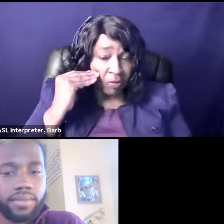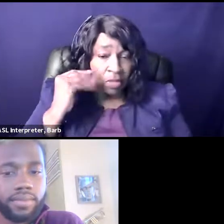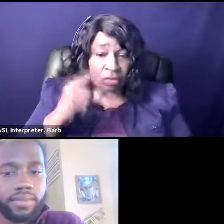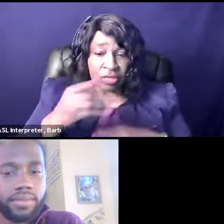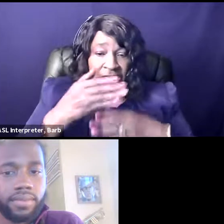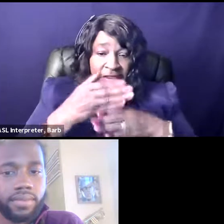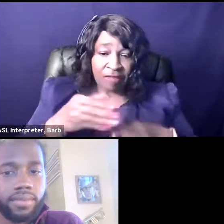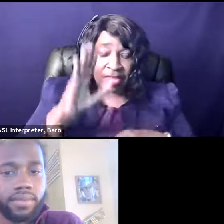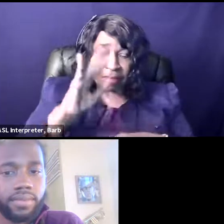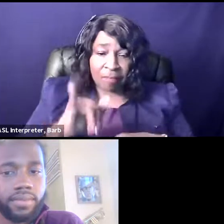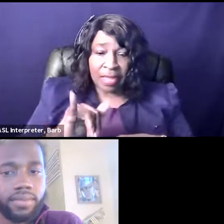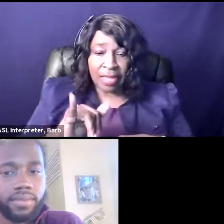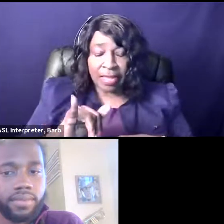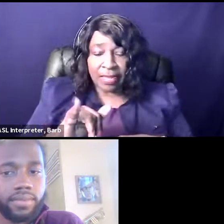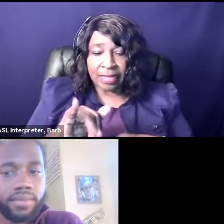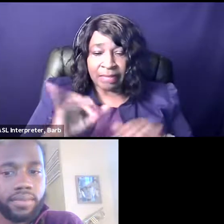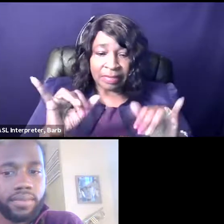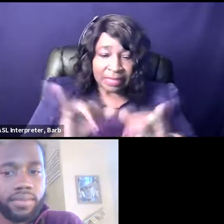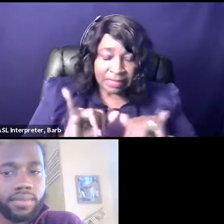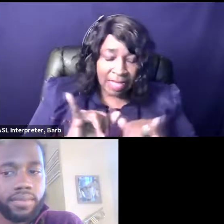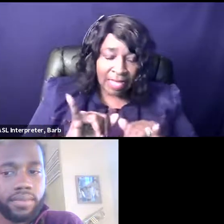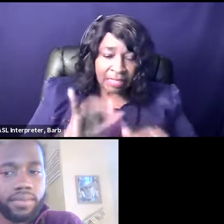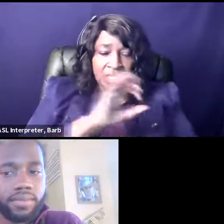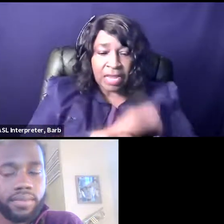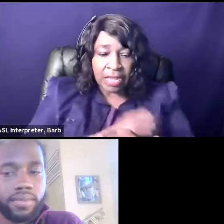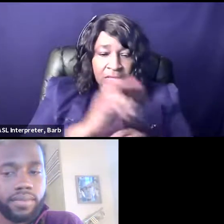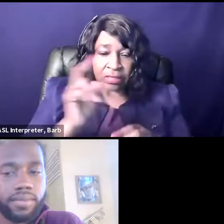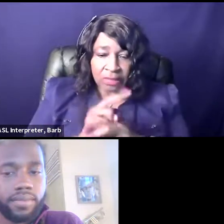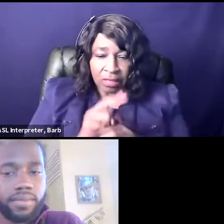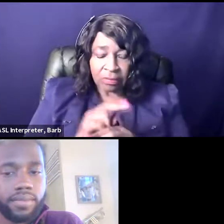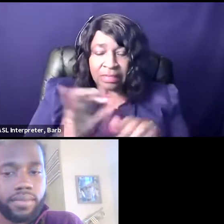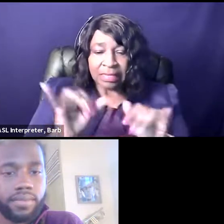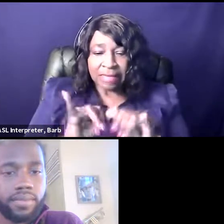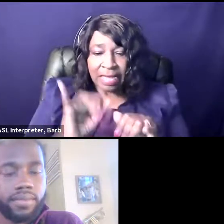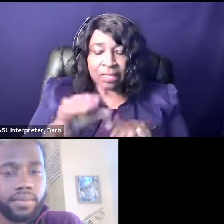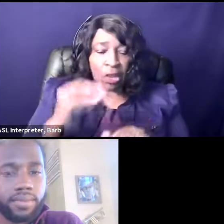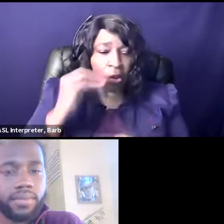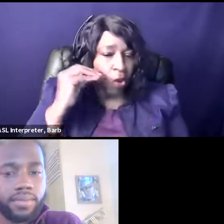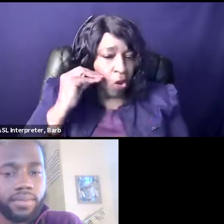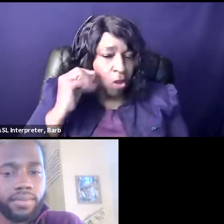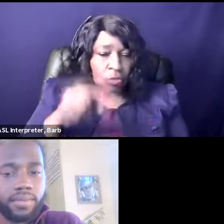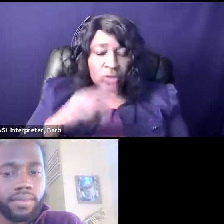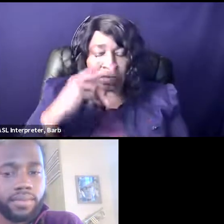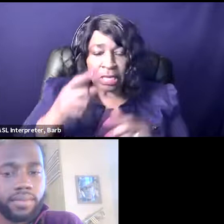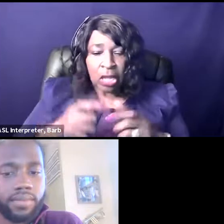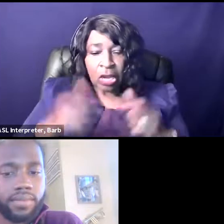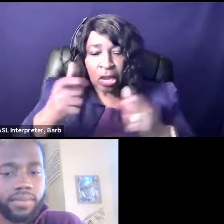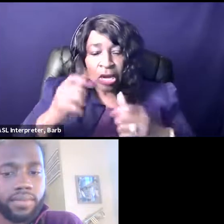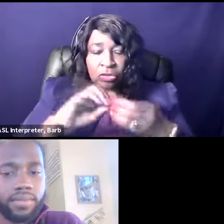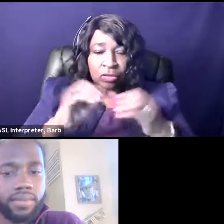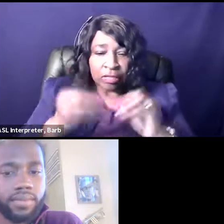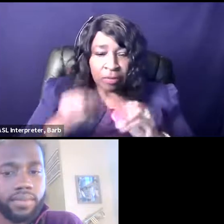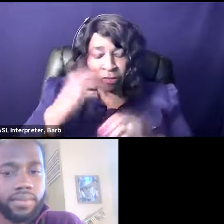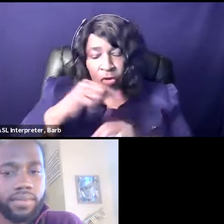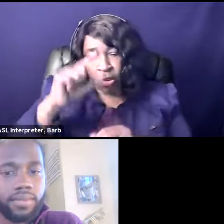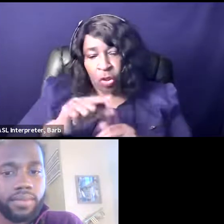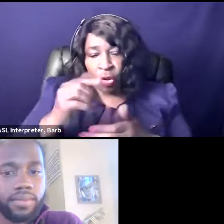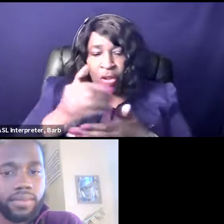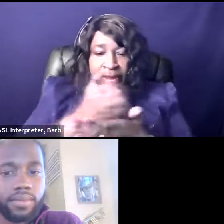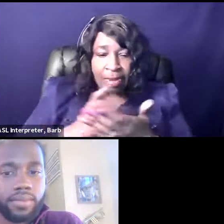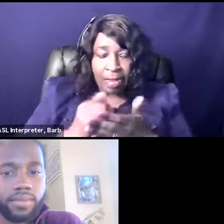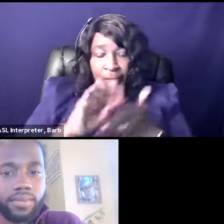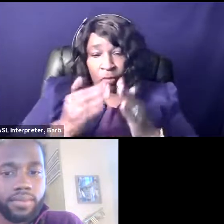by the size of their energy consumption by the size of their home, then you see a larger number for lower income